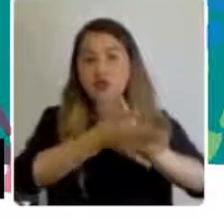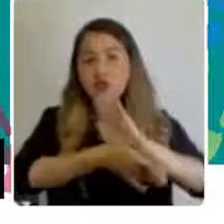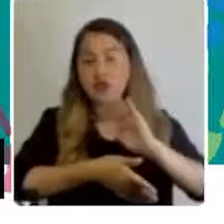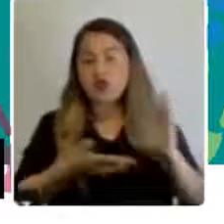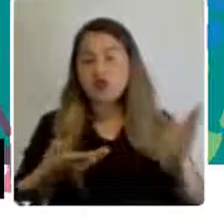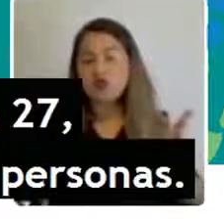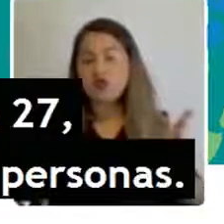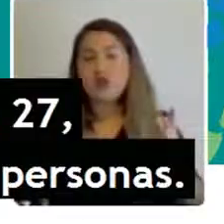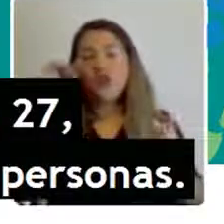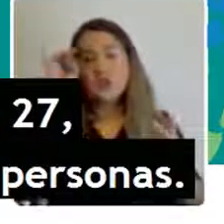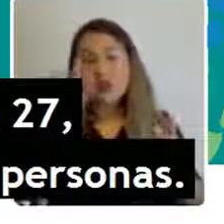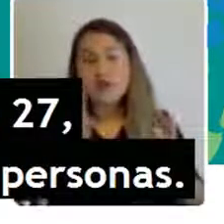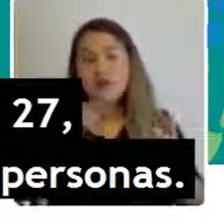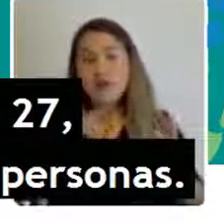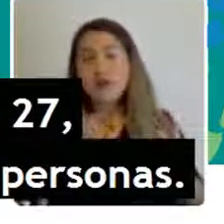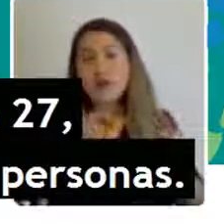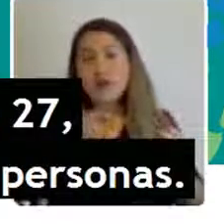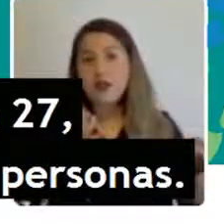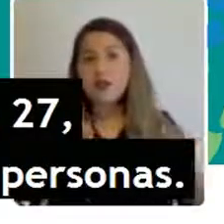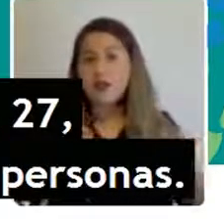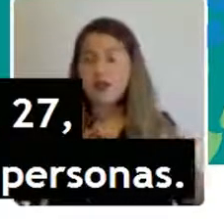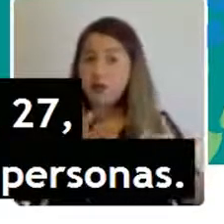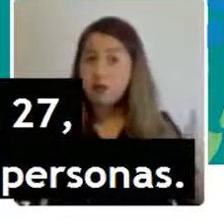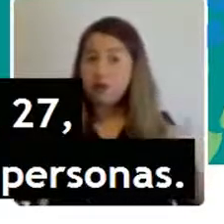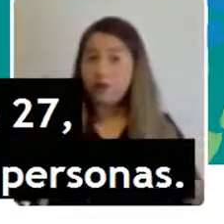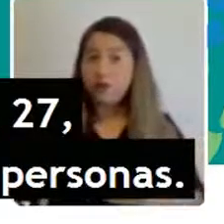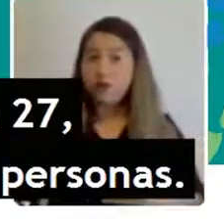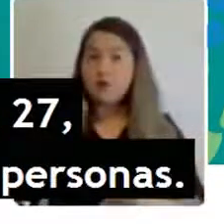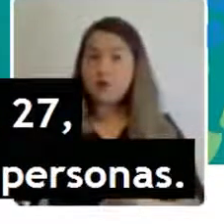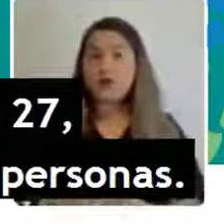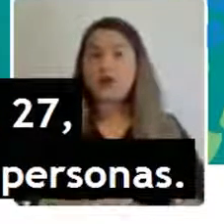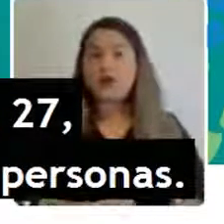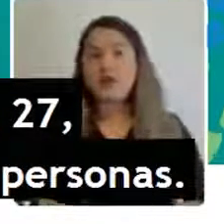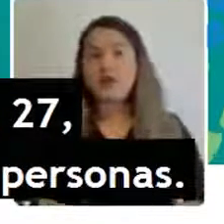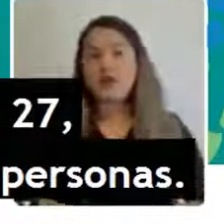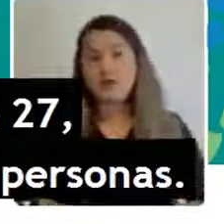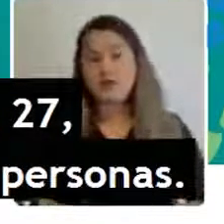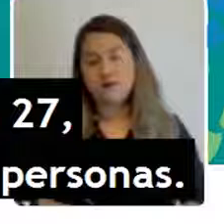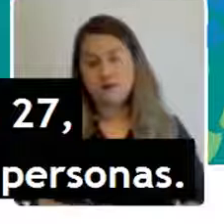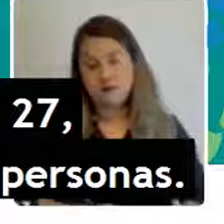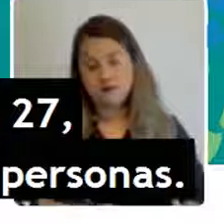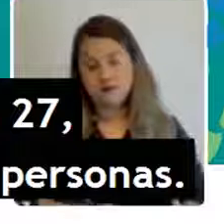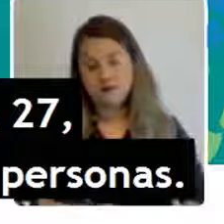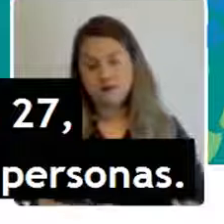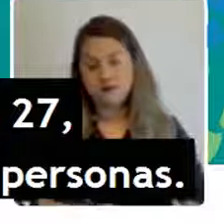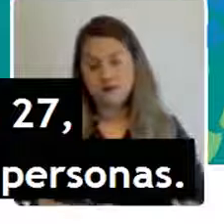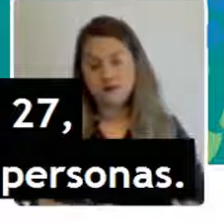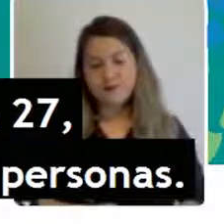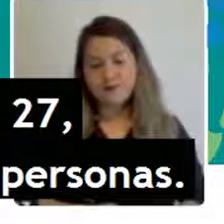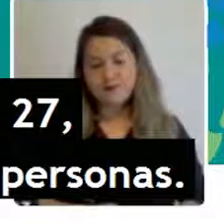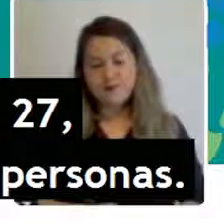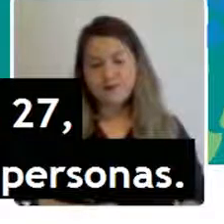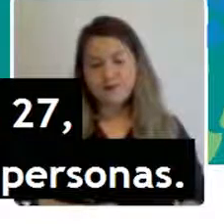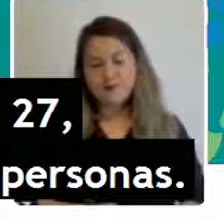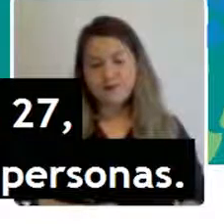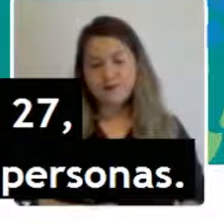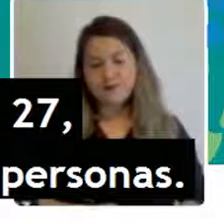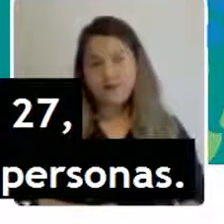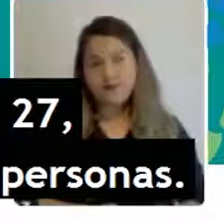designation. Altogether in Europe, we have 27, an estimation